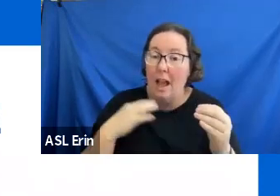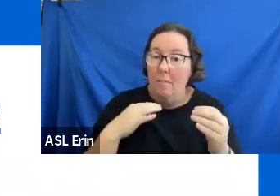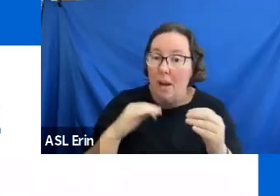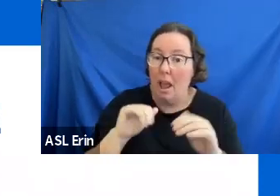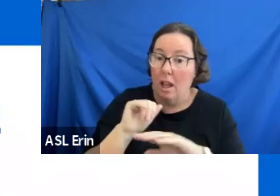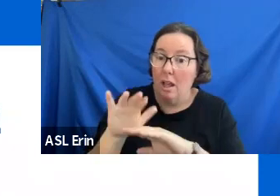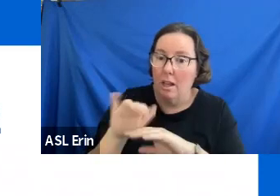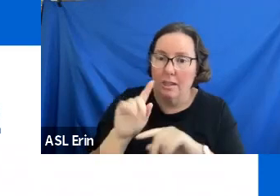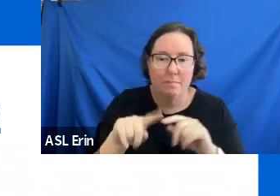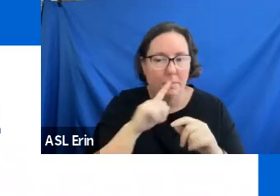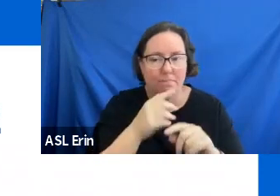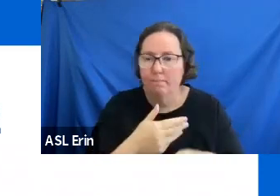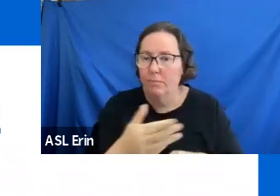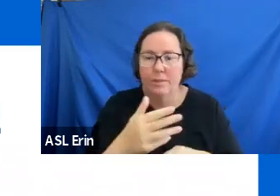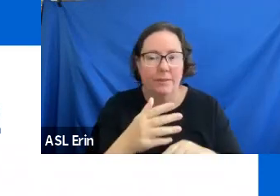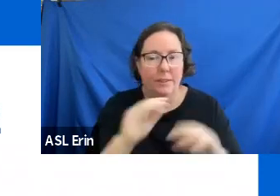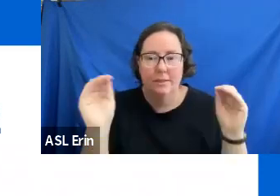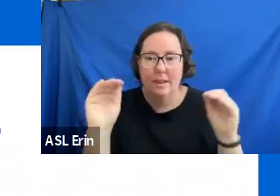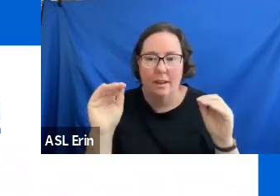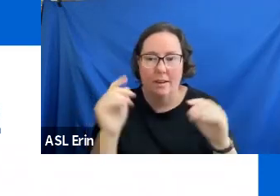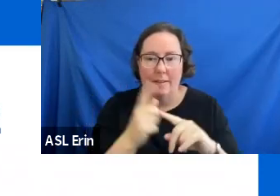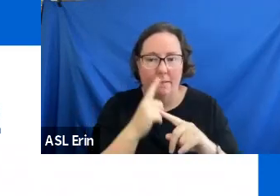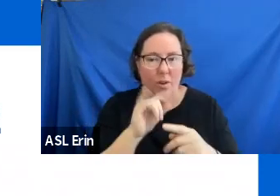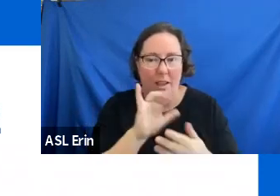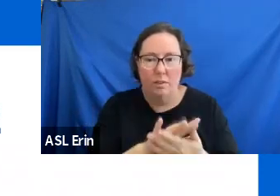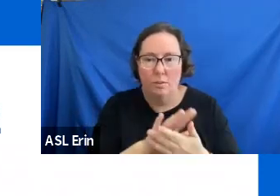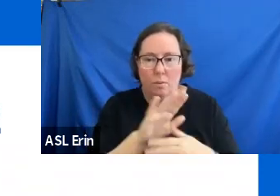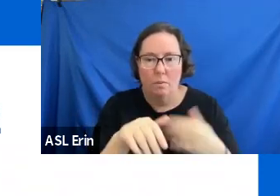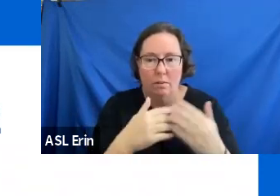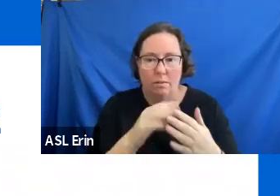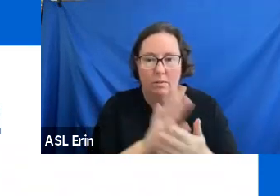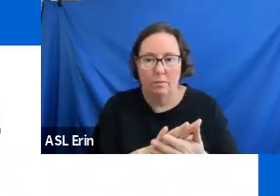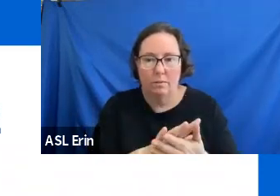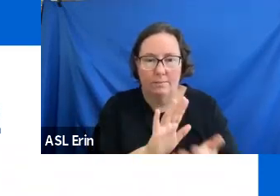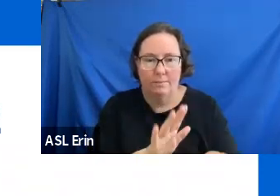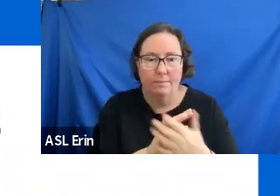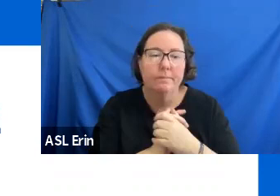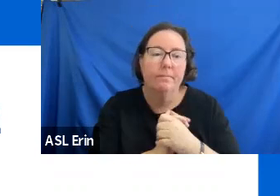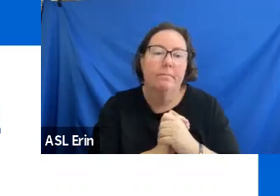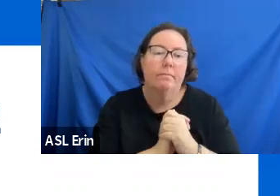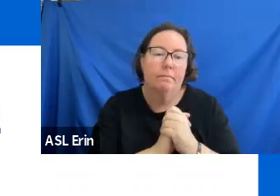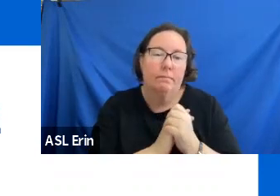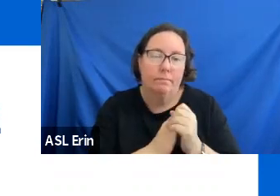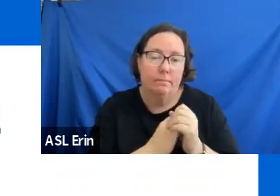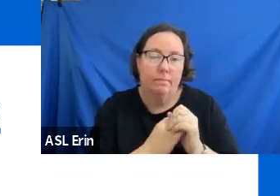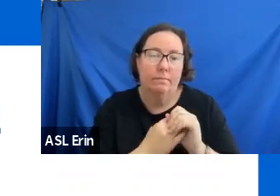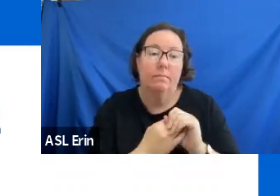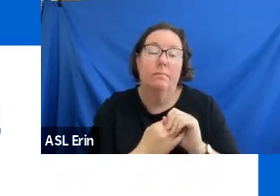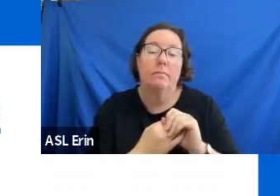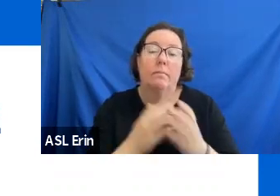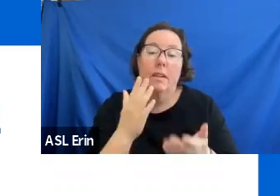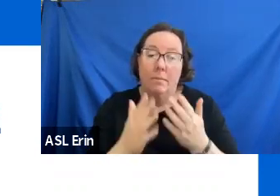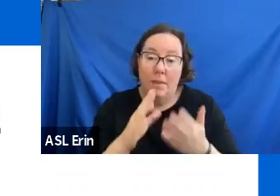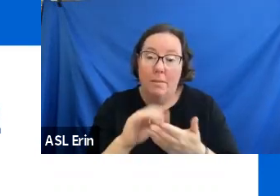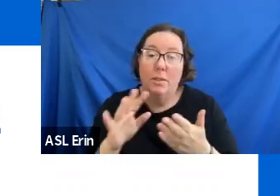did not receive, and where there were no invitations extended. So where you may have students from the school